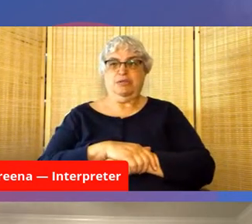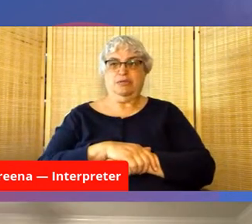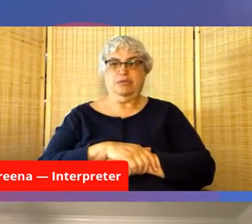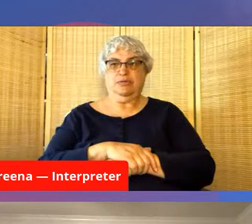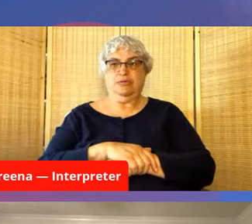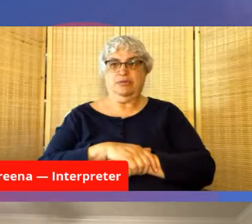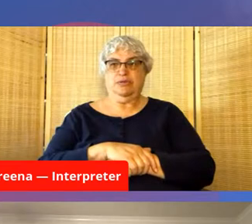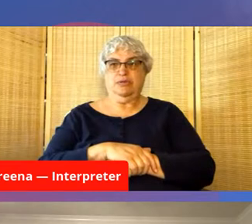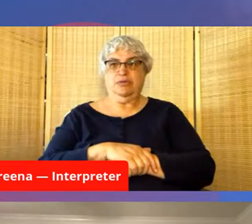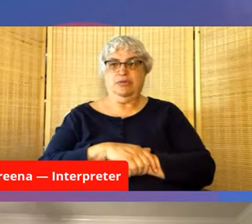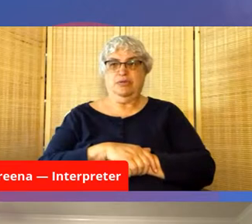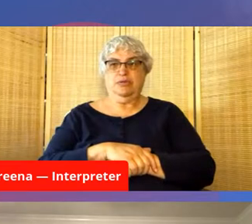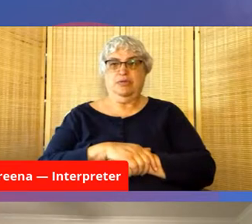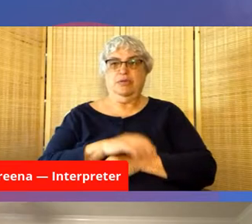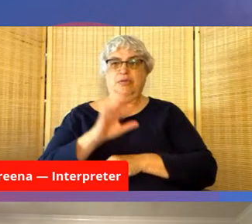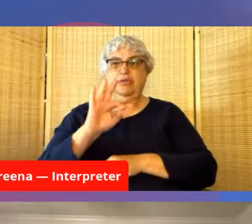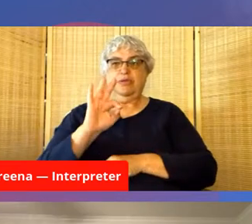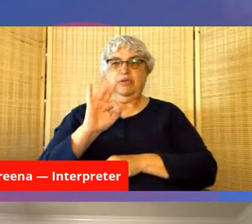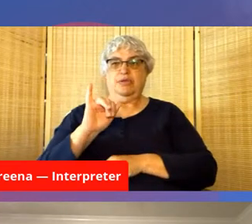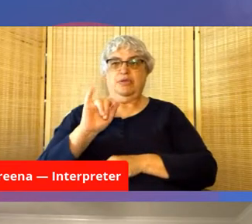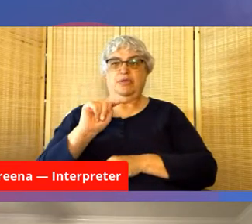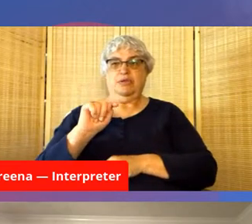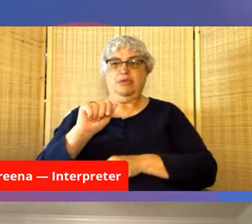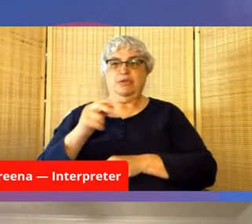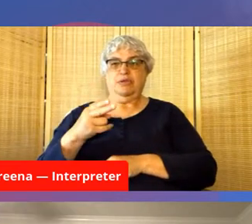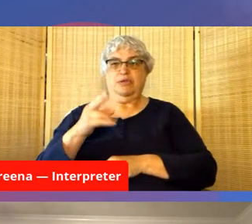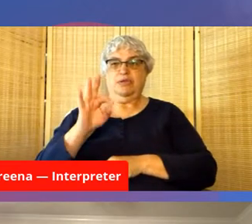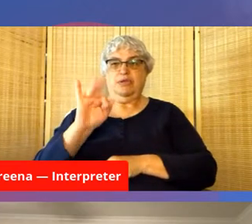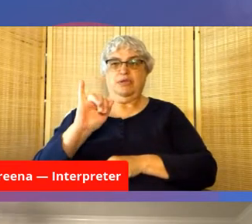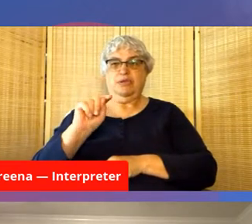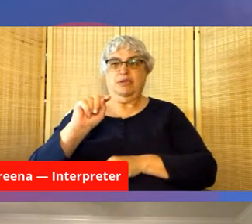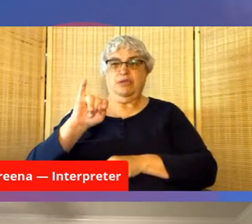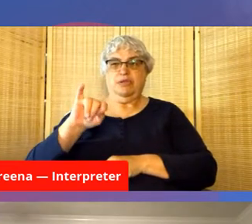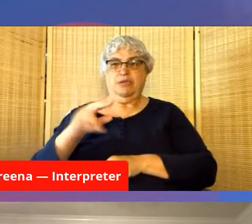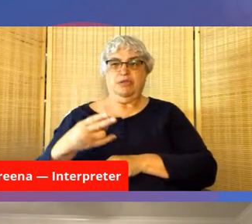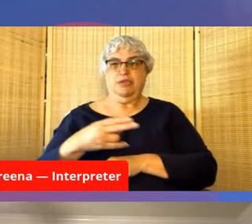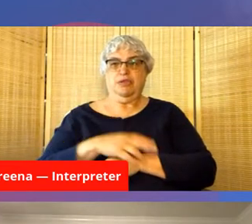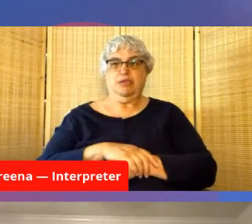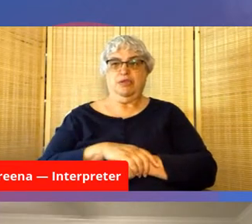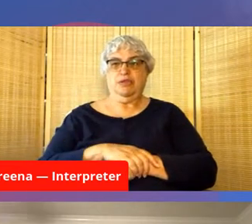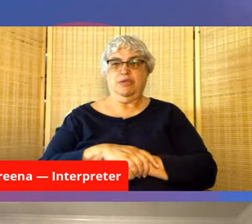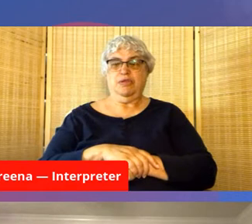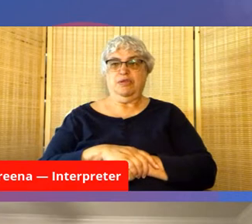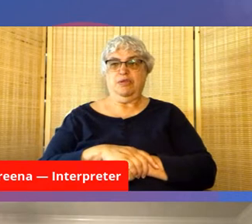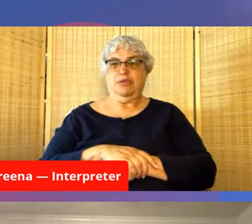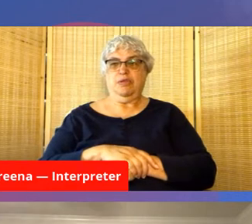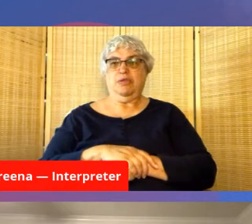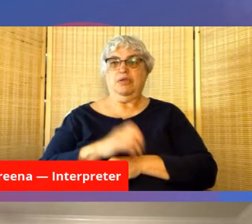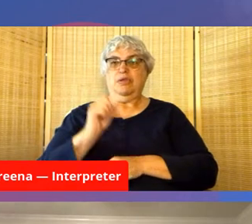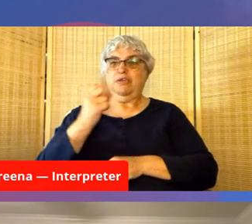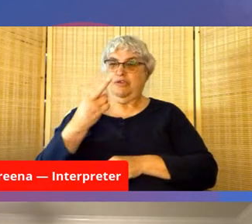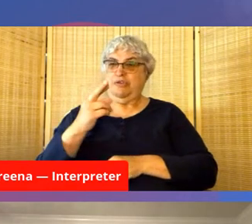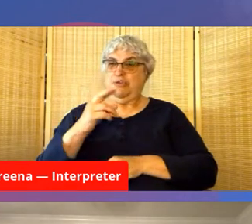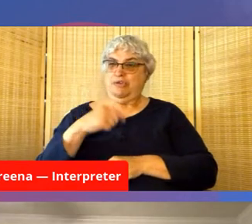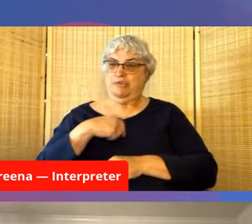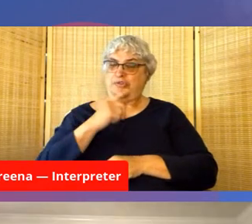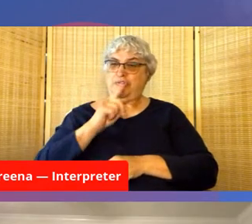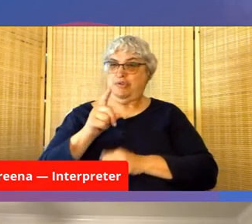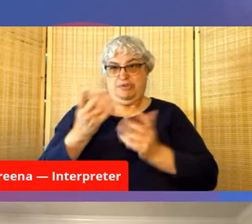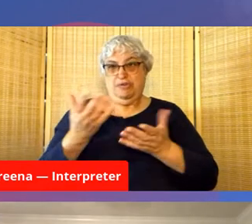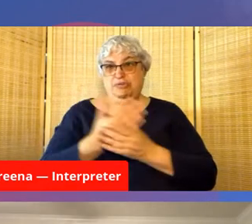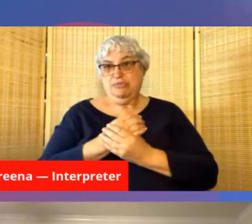let's see, Fight, could you start? Would you mind starting? Should I? Okay.